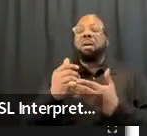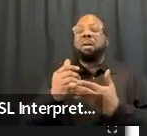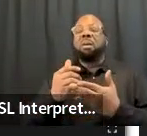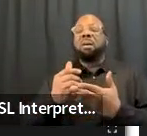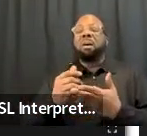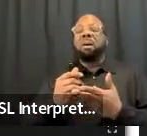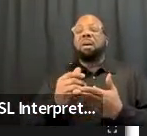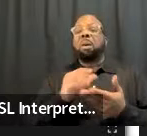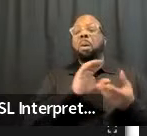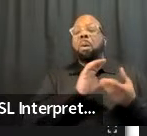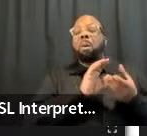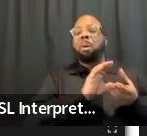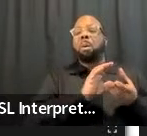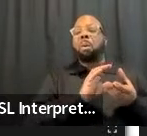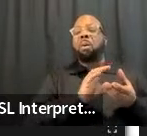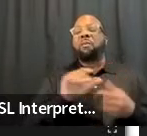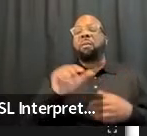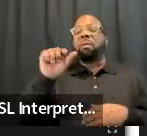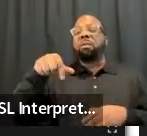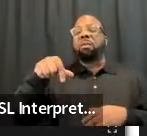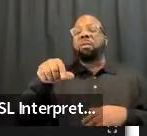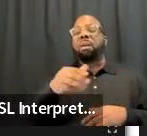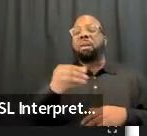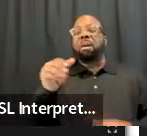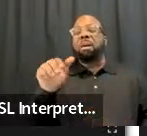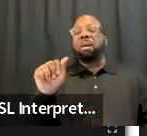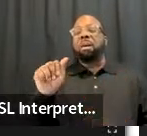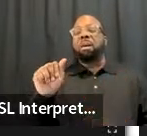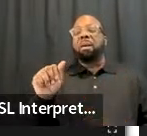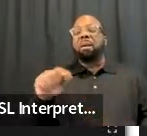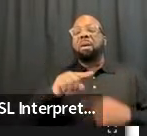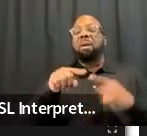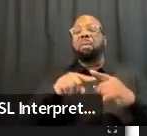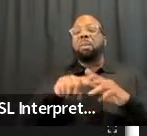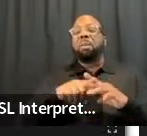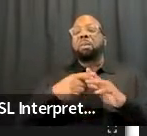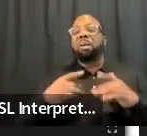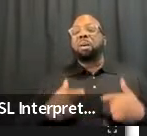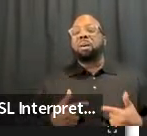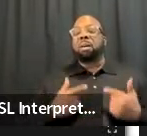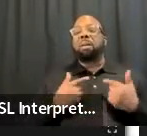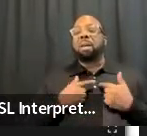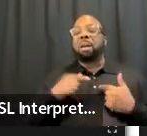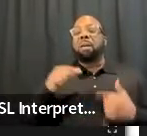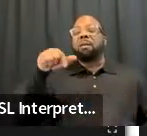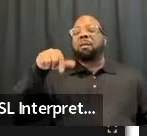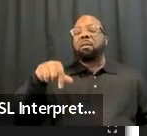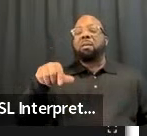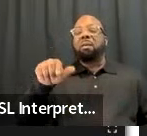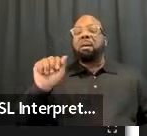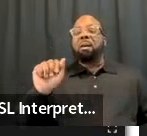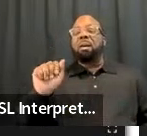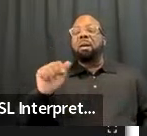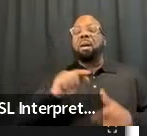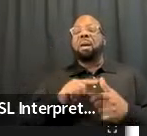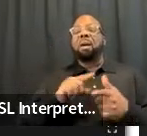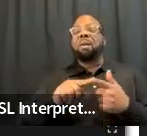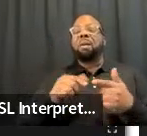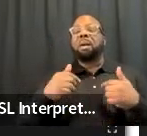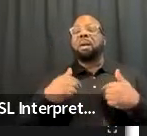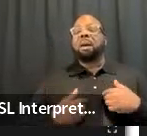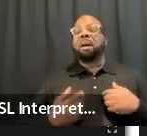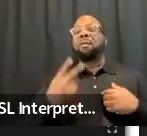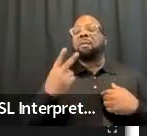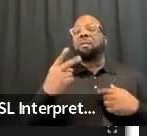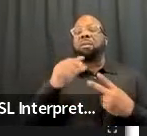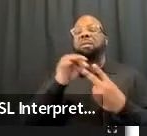the presentation. Once we start the live Q&A portion of the event, you will then have two options to ask your question.